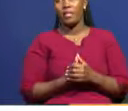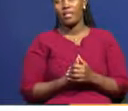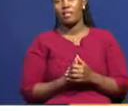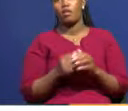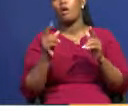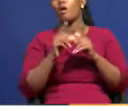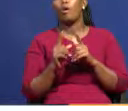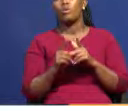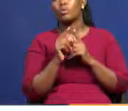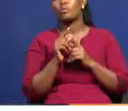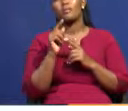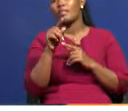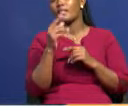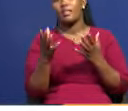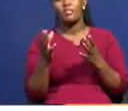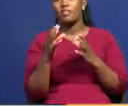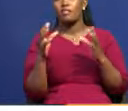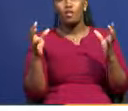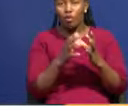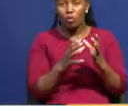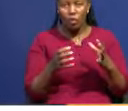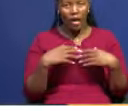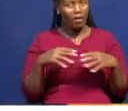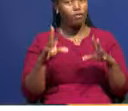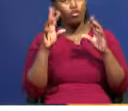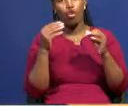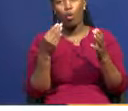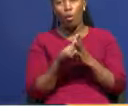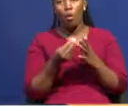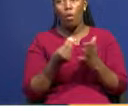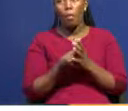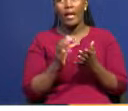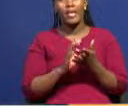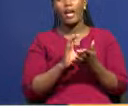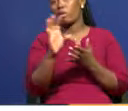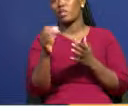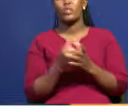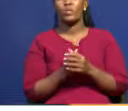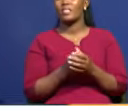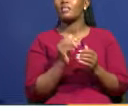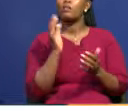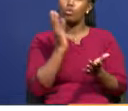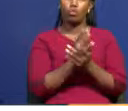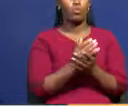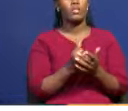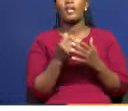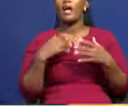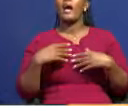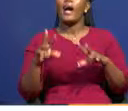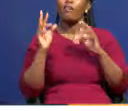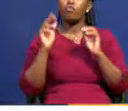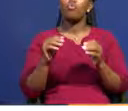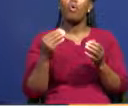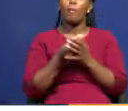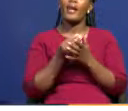society, there is no allocation. Mm-hmm. Get it from me, Abdi. Mm-hmm. There is no allocation for